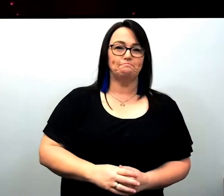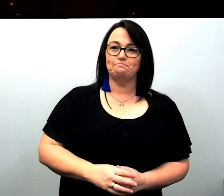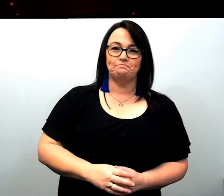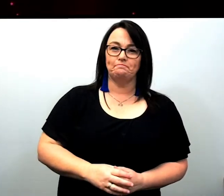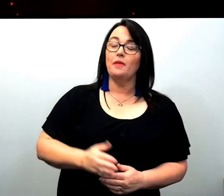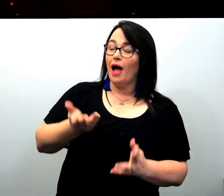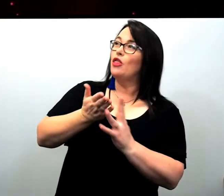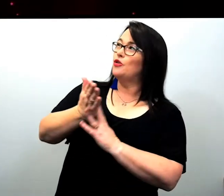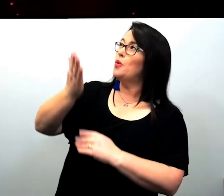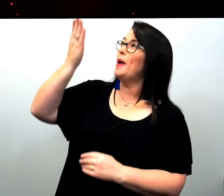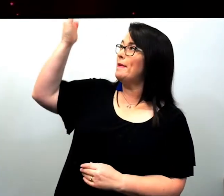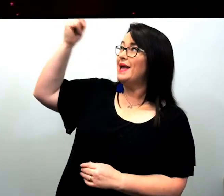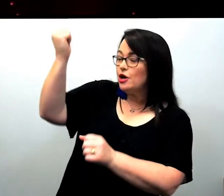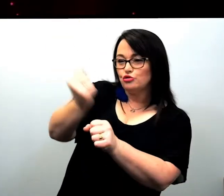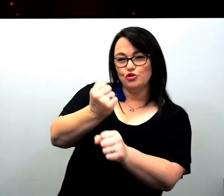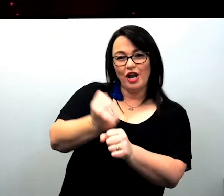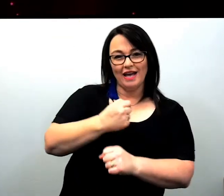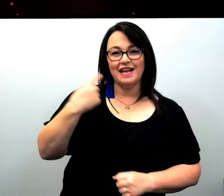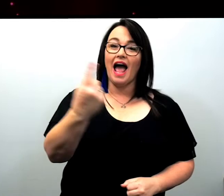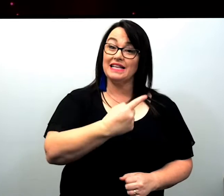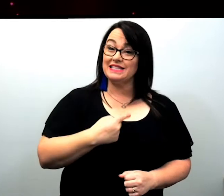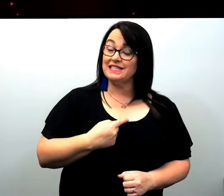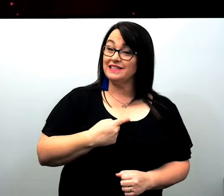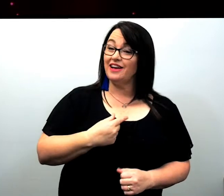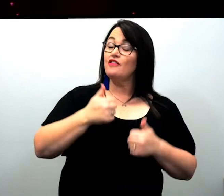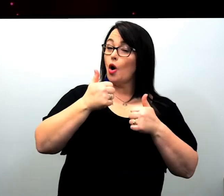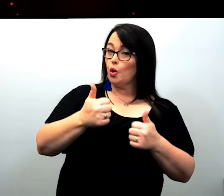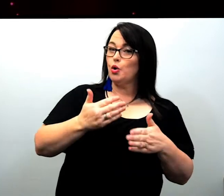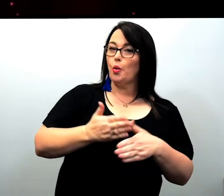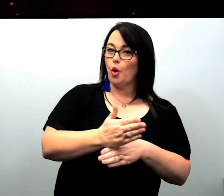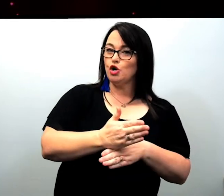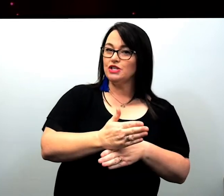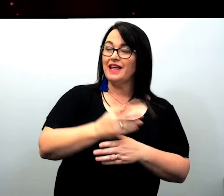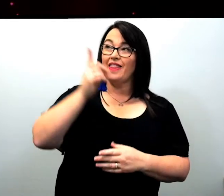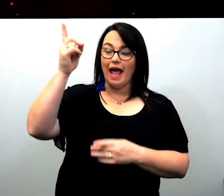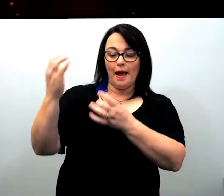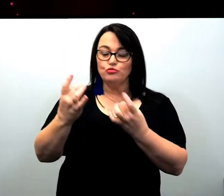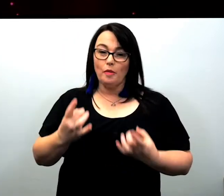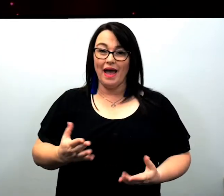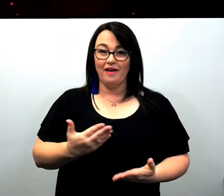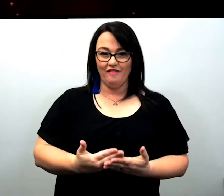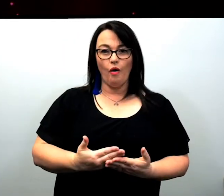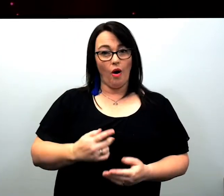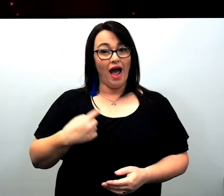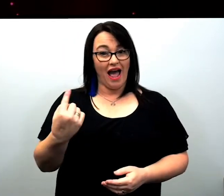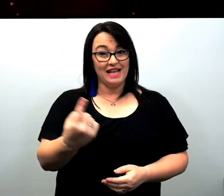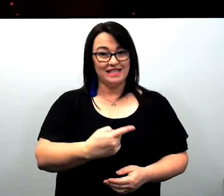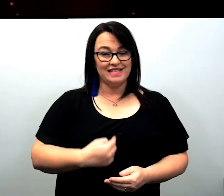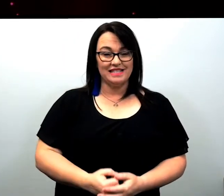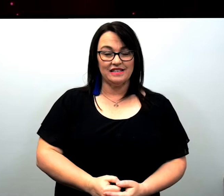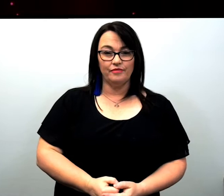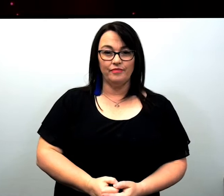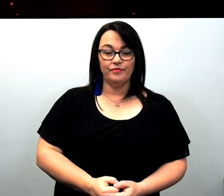Jesus for good works, which God prepared beforehand that we should walk in them. In